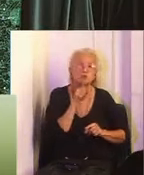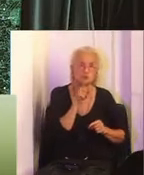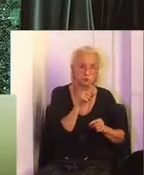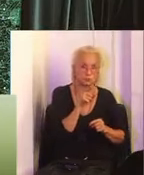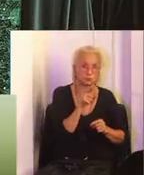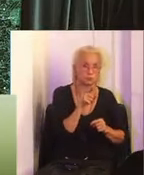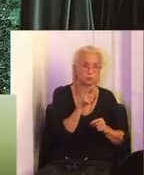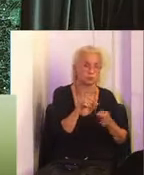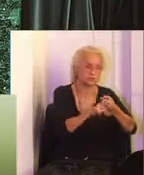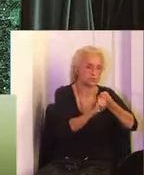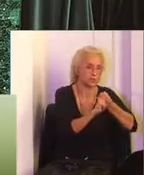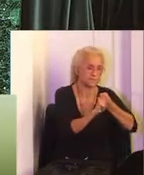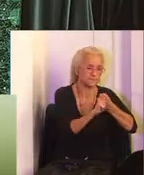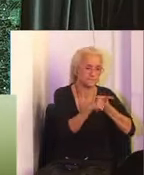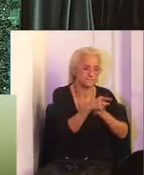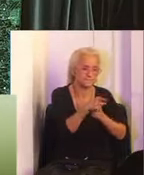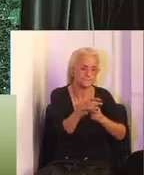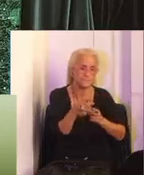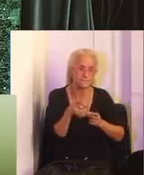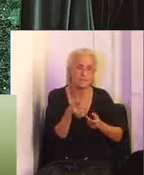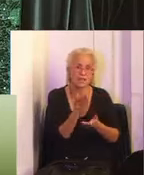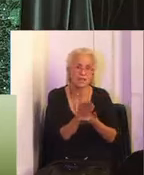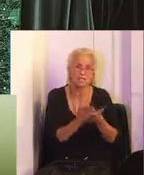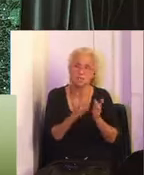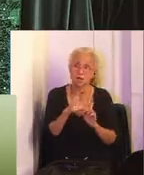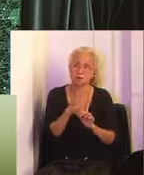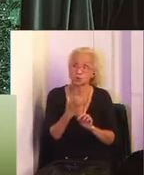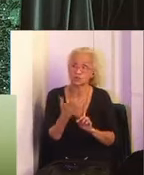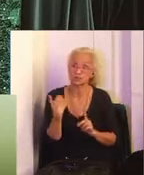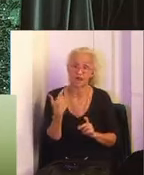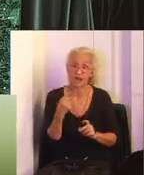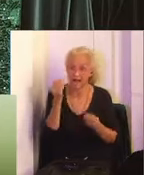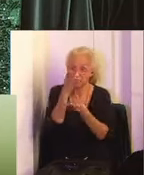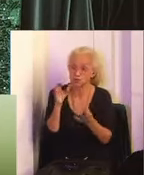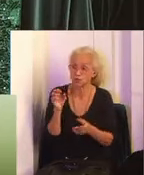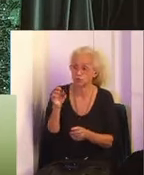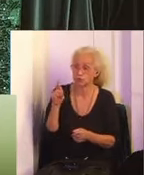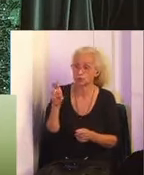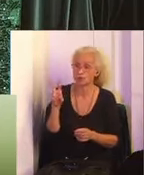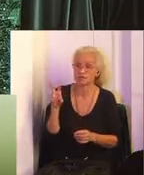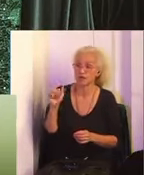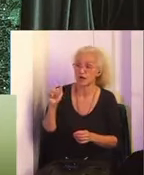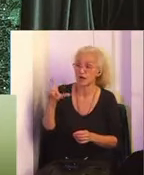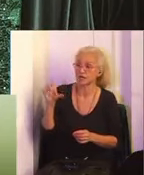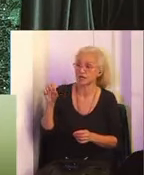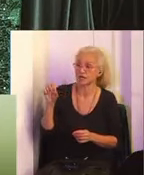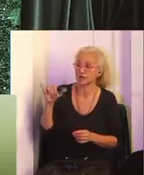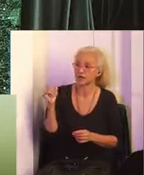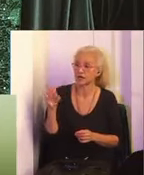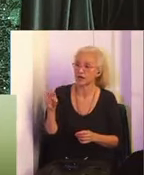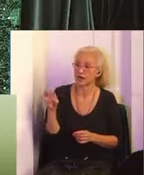friendships. There are cultures that have this whole thing. I used to tell Reverend Alejandro,